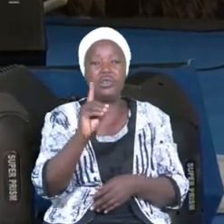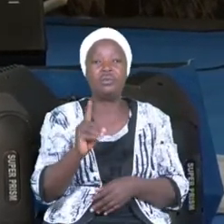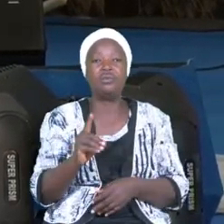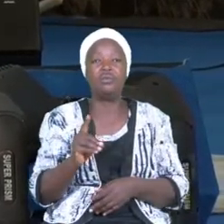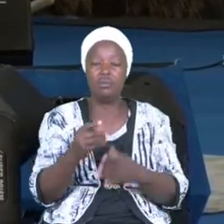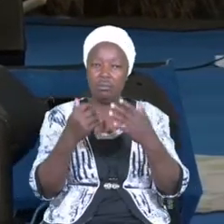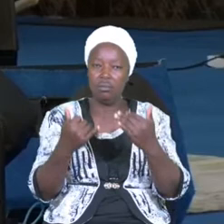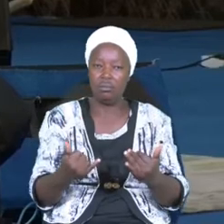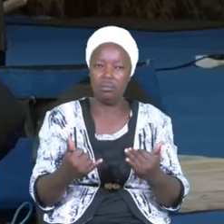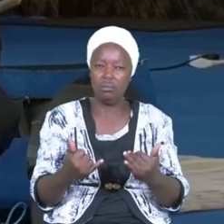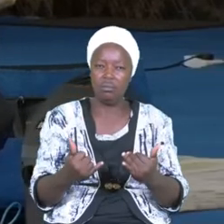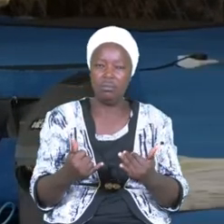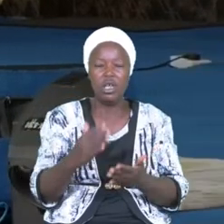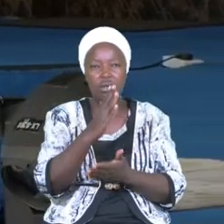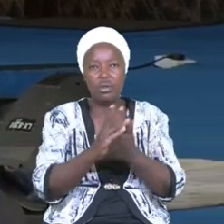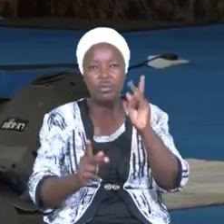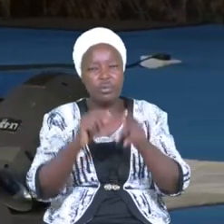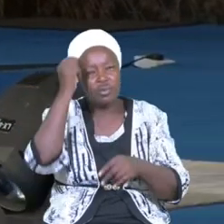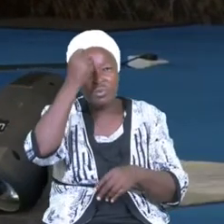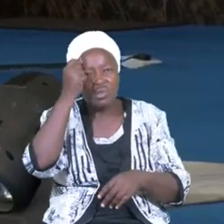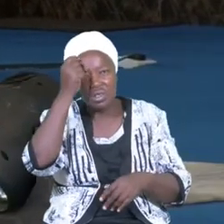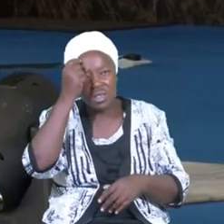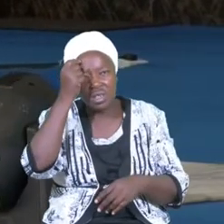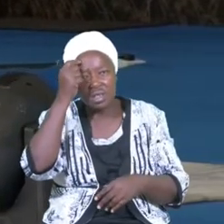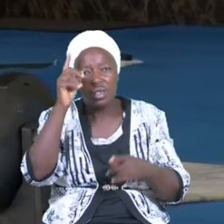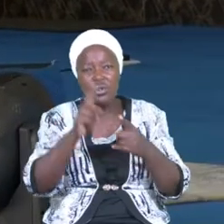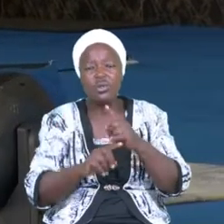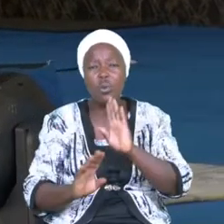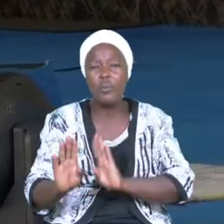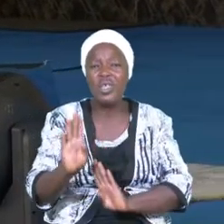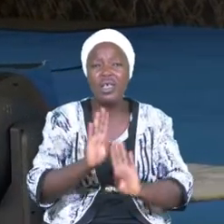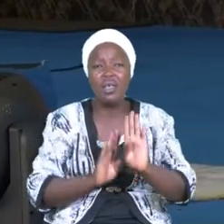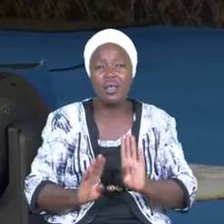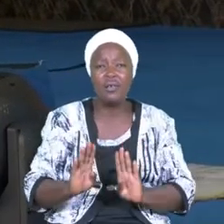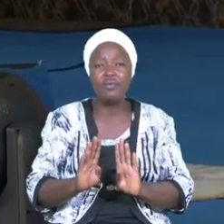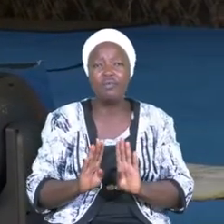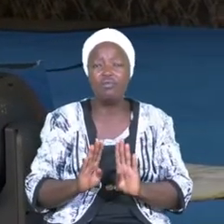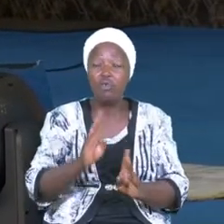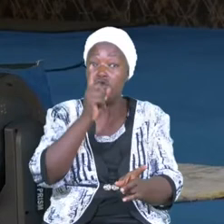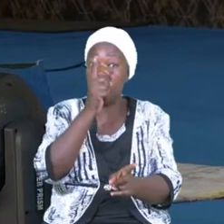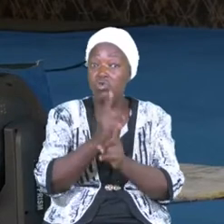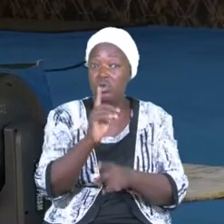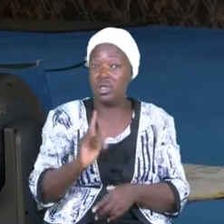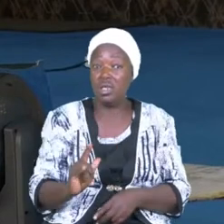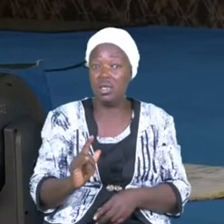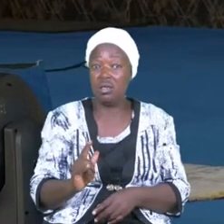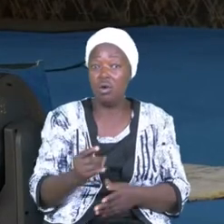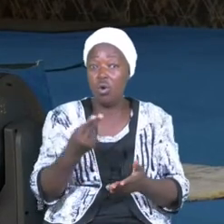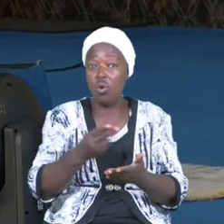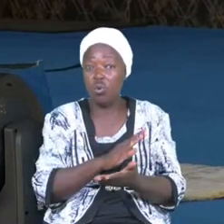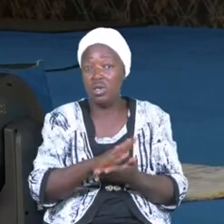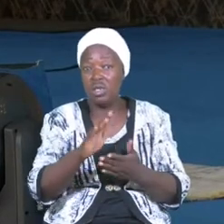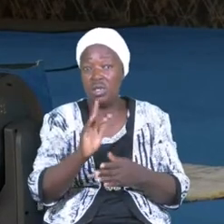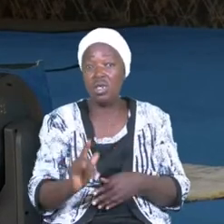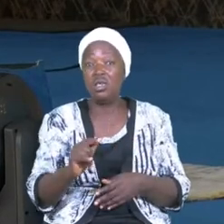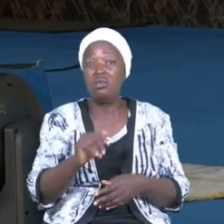some people think to behave justly, holily,